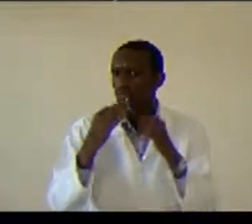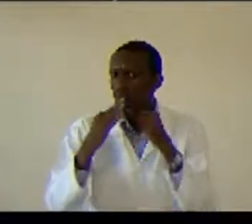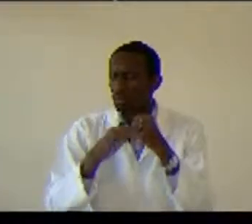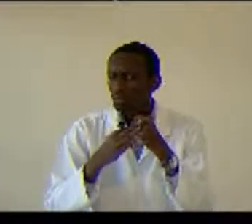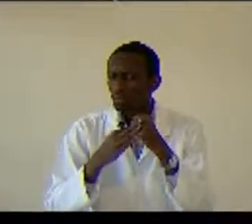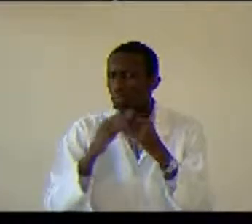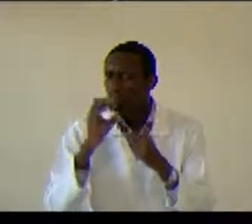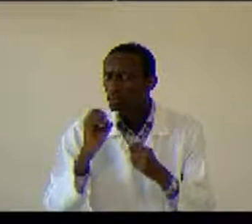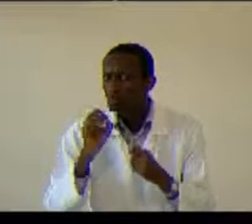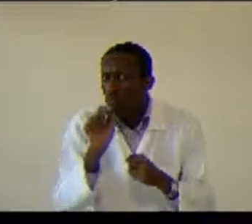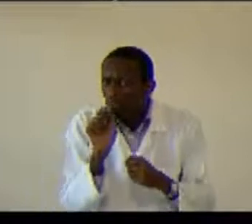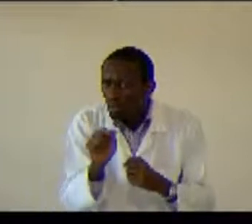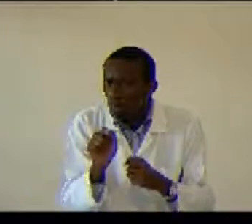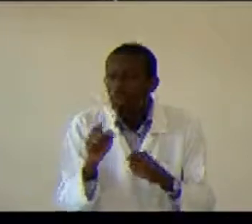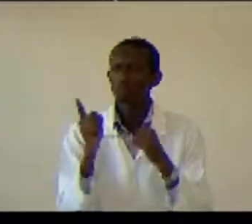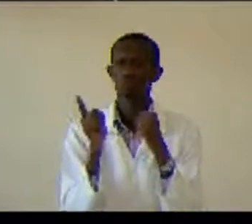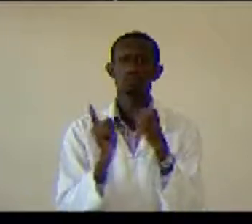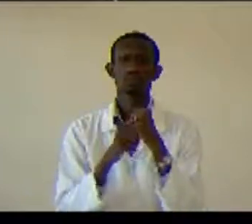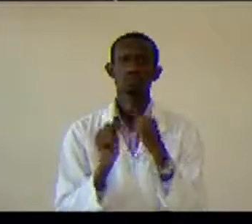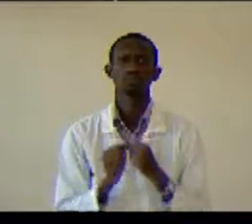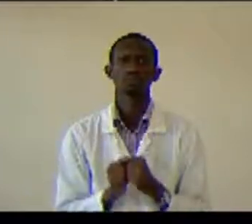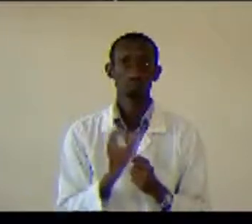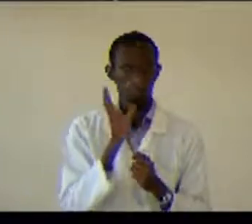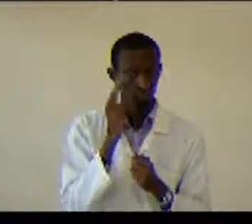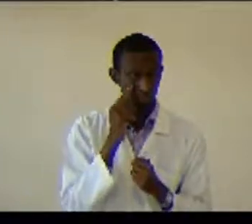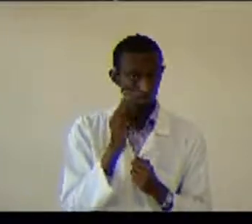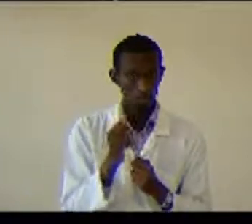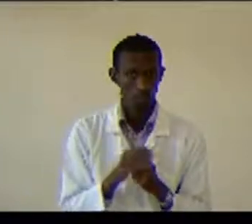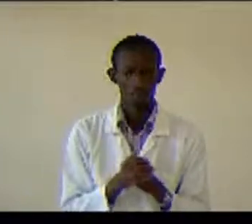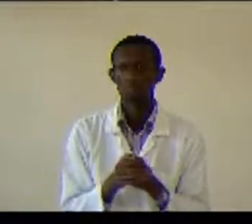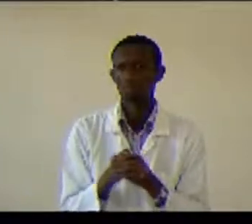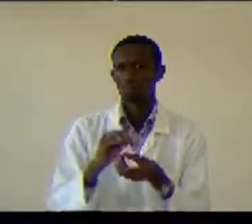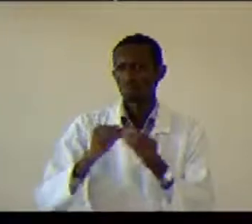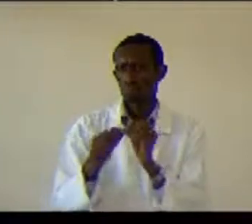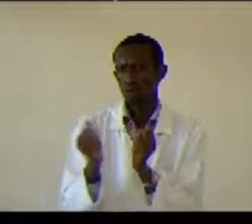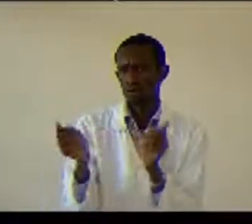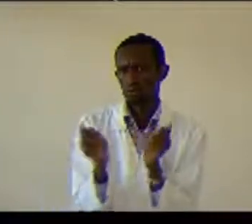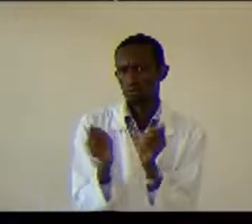322,580.6. But I want to put it to the nearest whole number. So we have